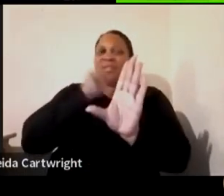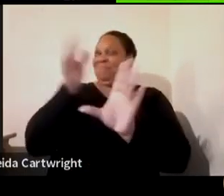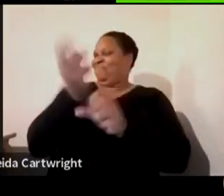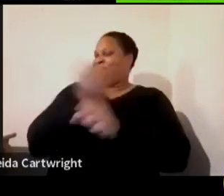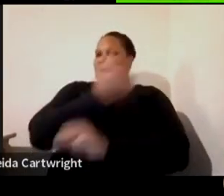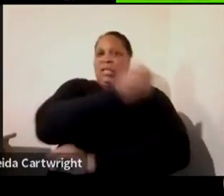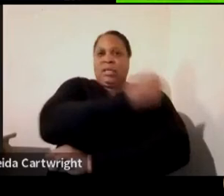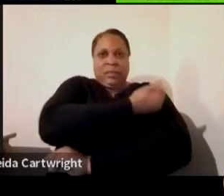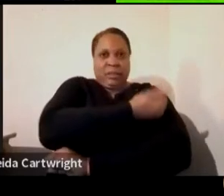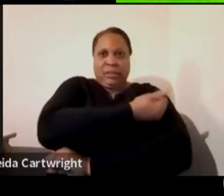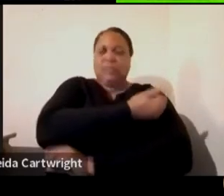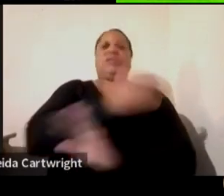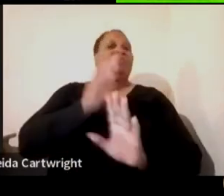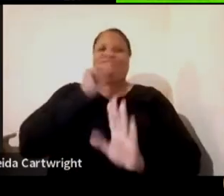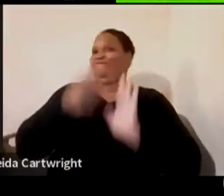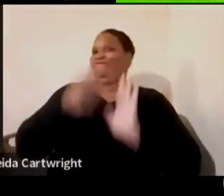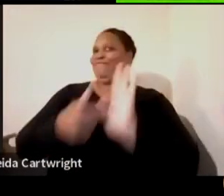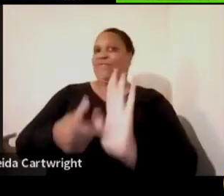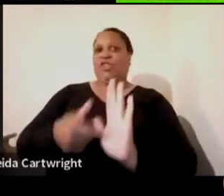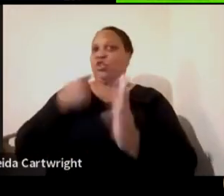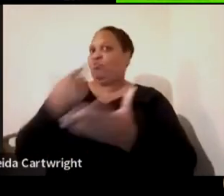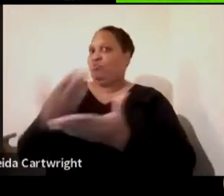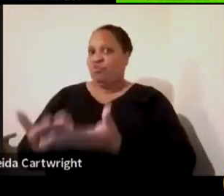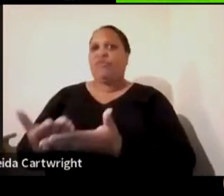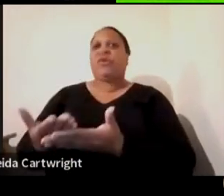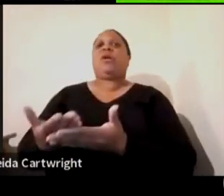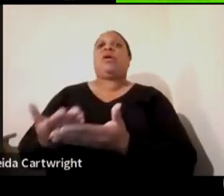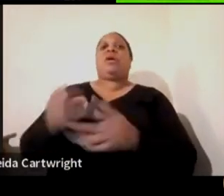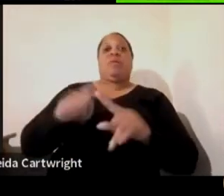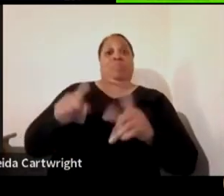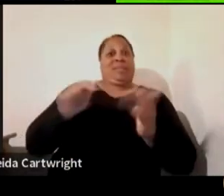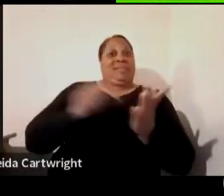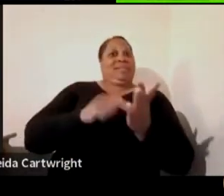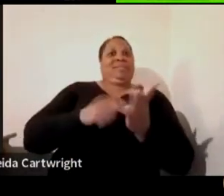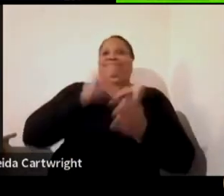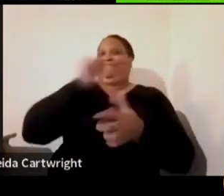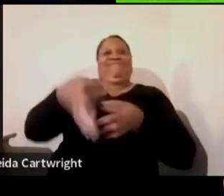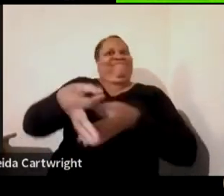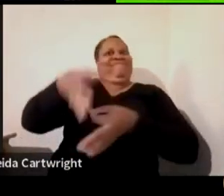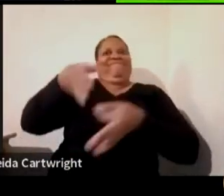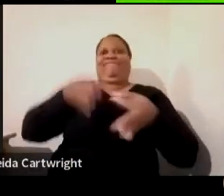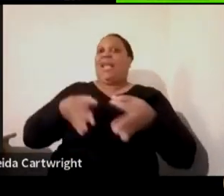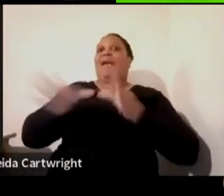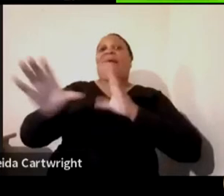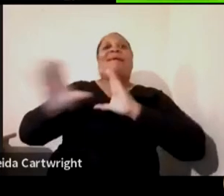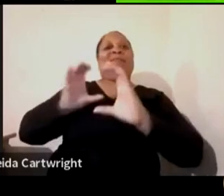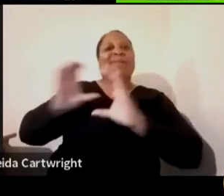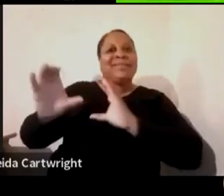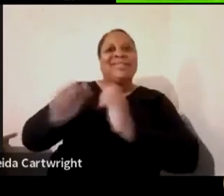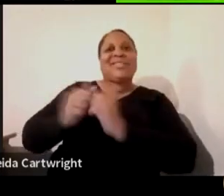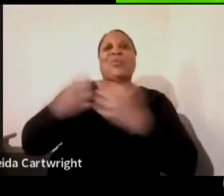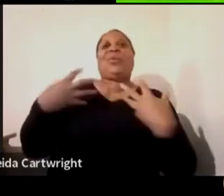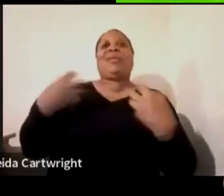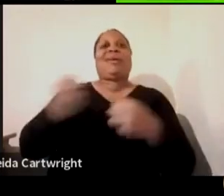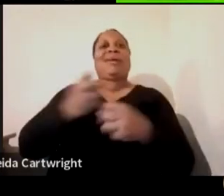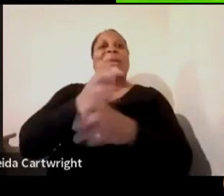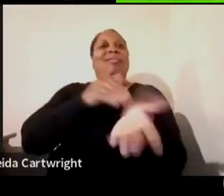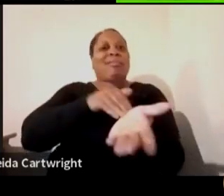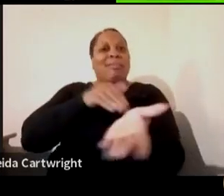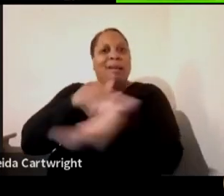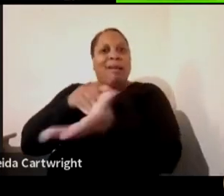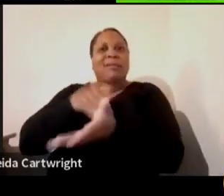said, this session is not a replacement for a conversation with a healthcare professional that knows